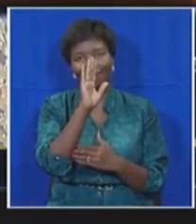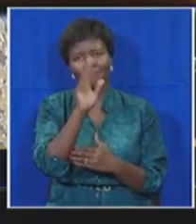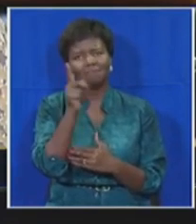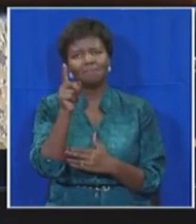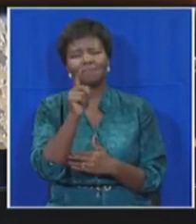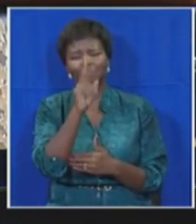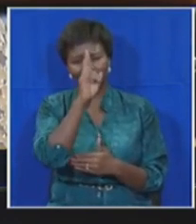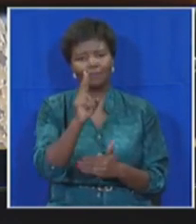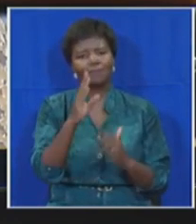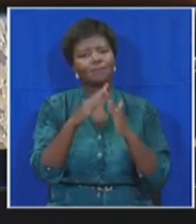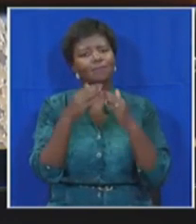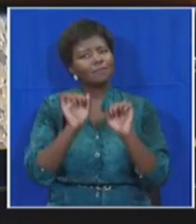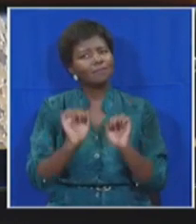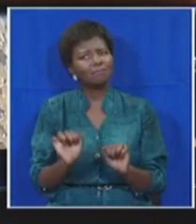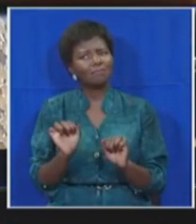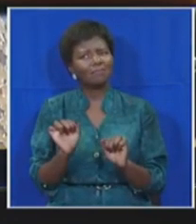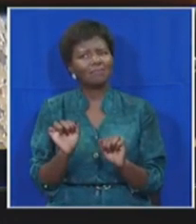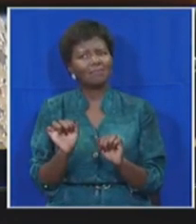NCOP Chair.